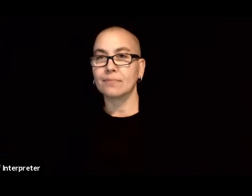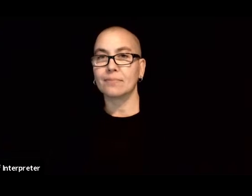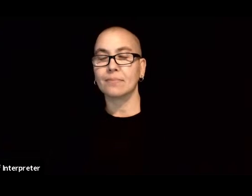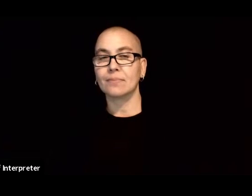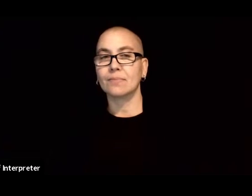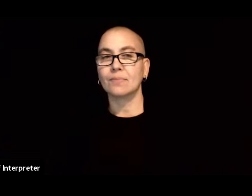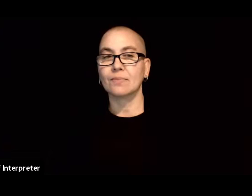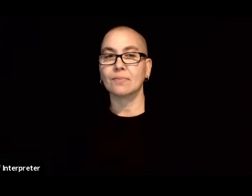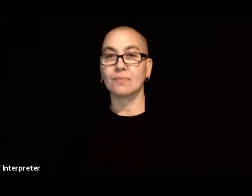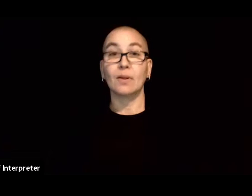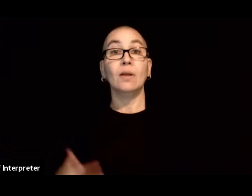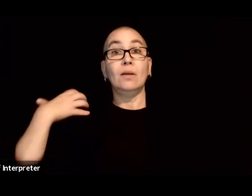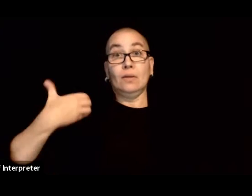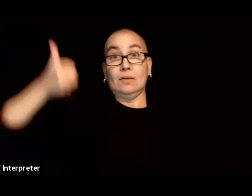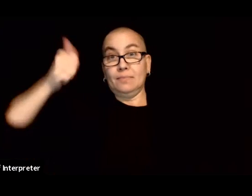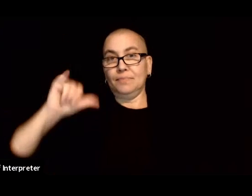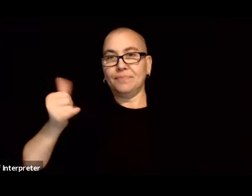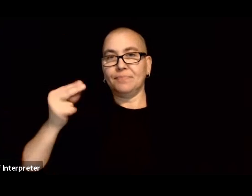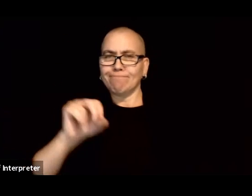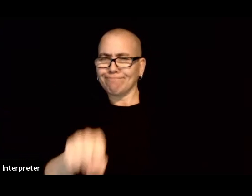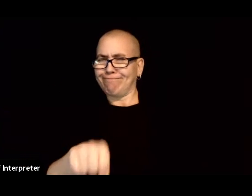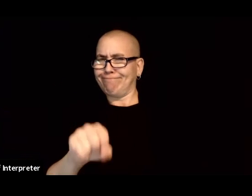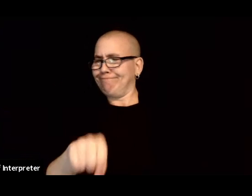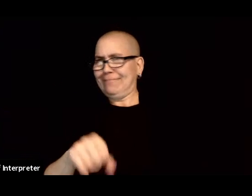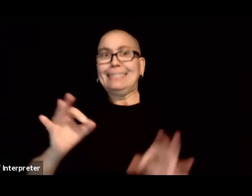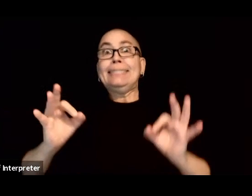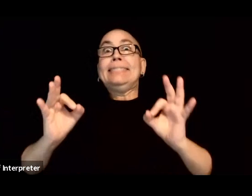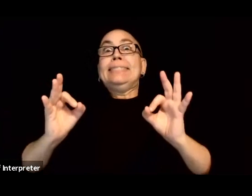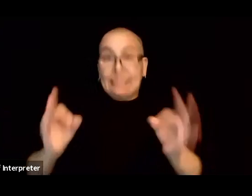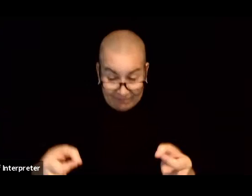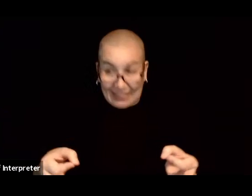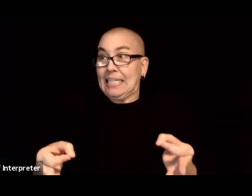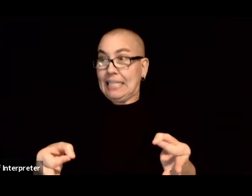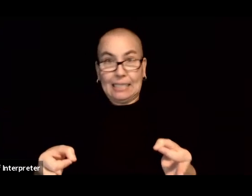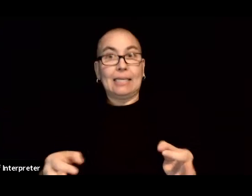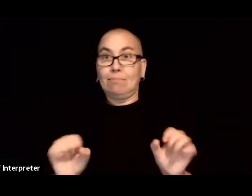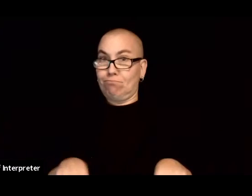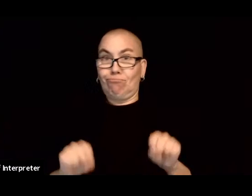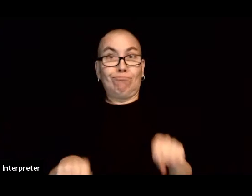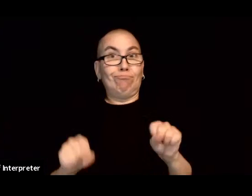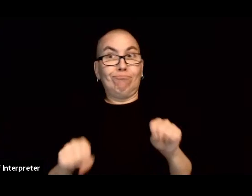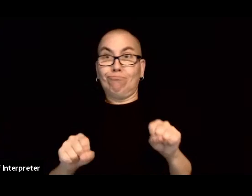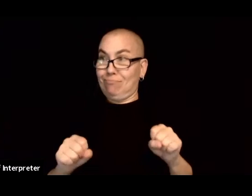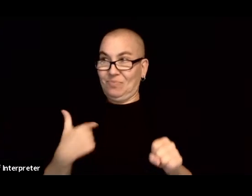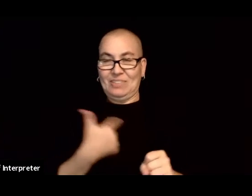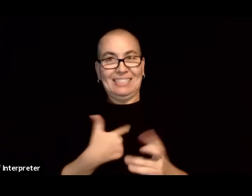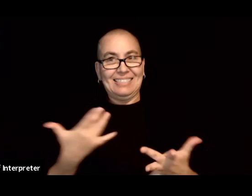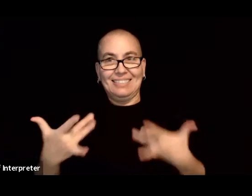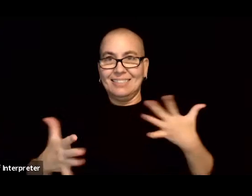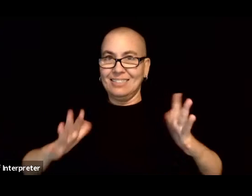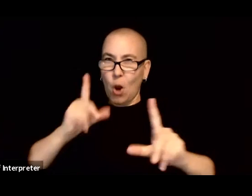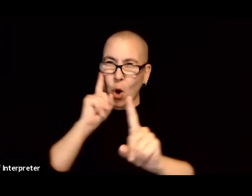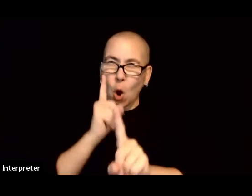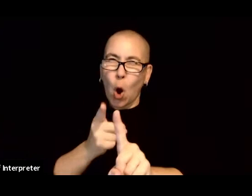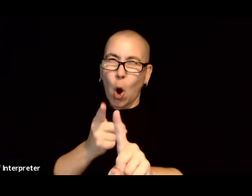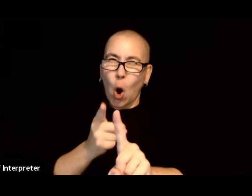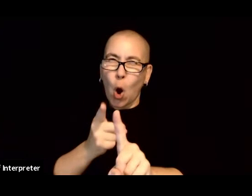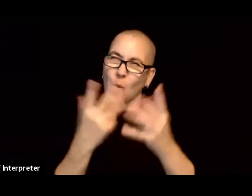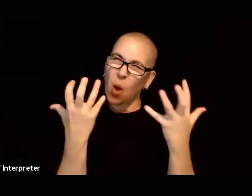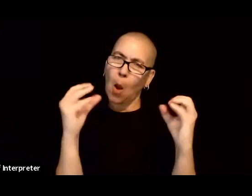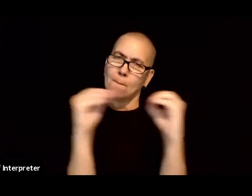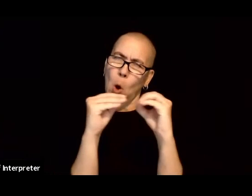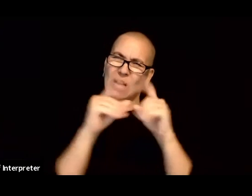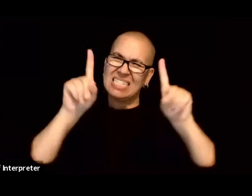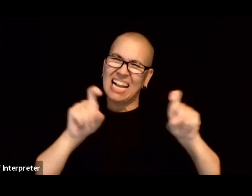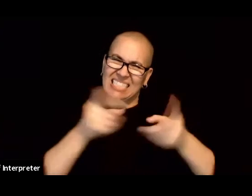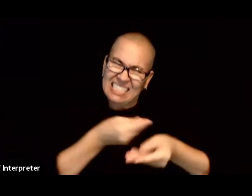Absolutely, we do. It's been a goal to really increase testing. We've had some great success there, but we know that there are